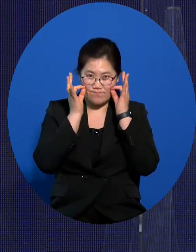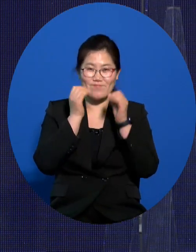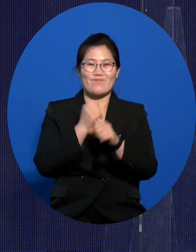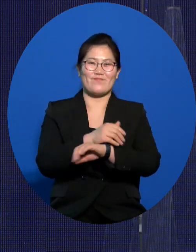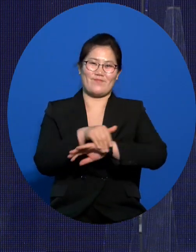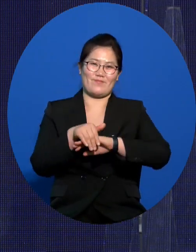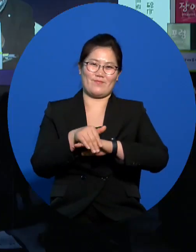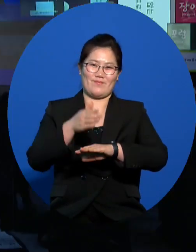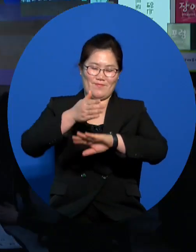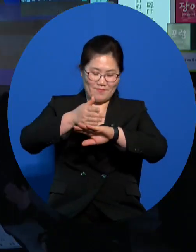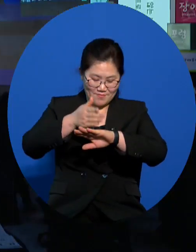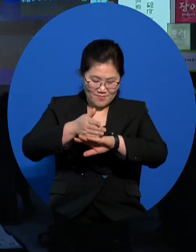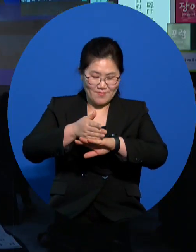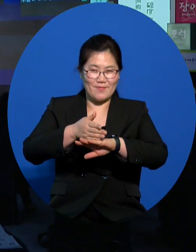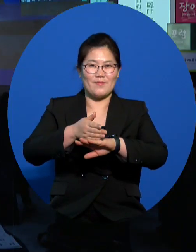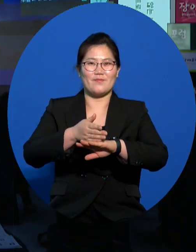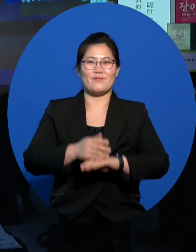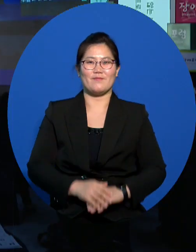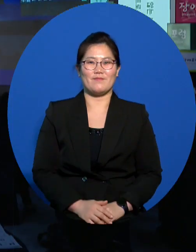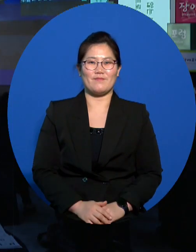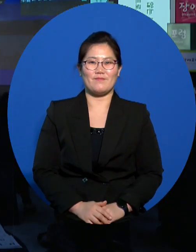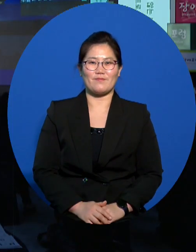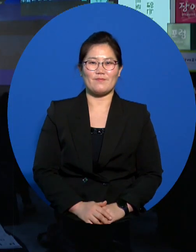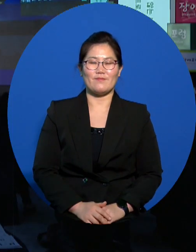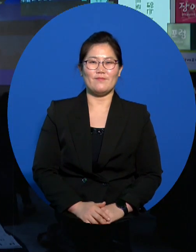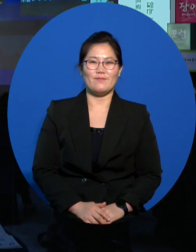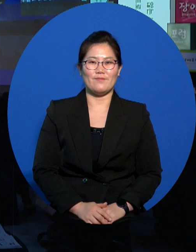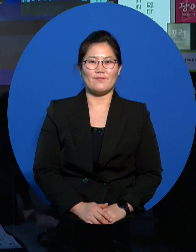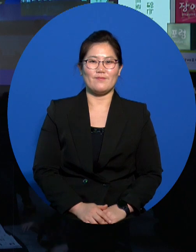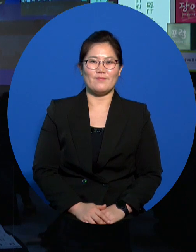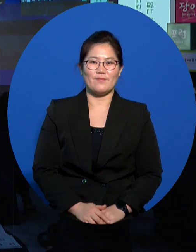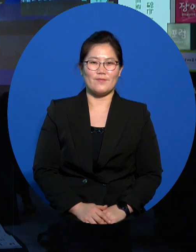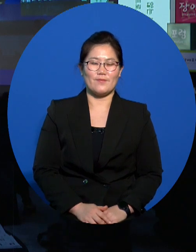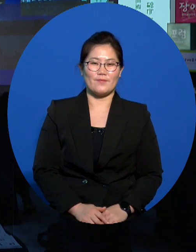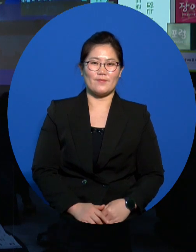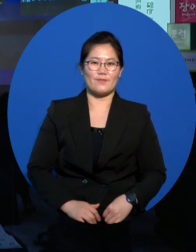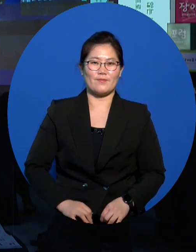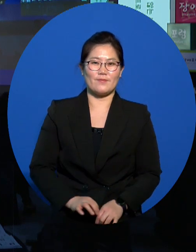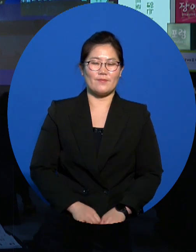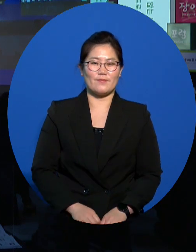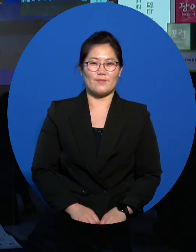So we will continue to work towards this goal. Thank you.